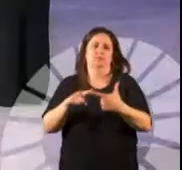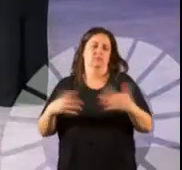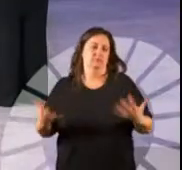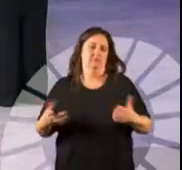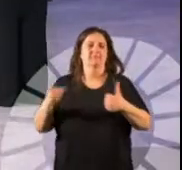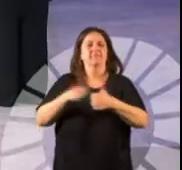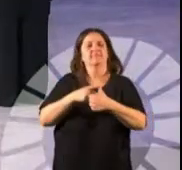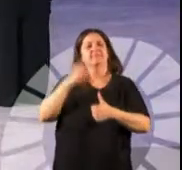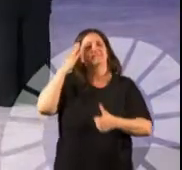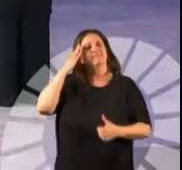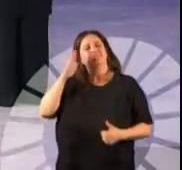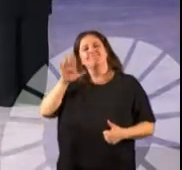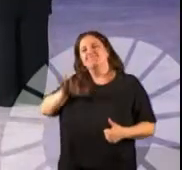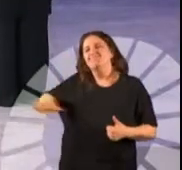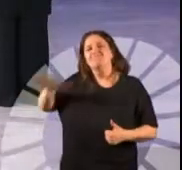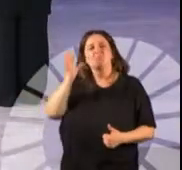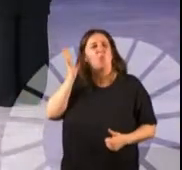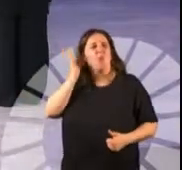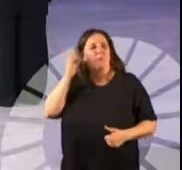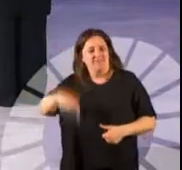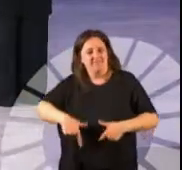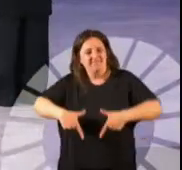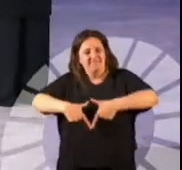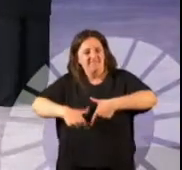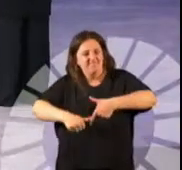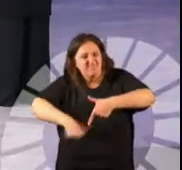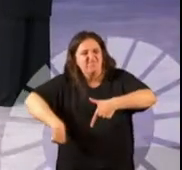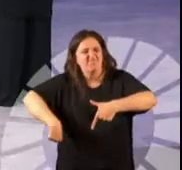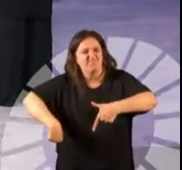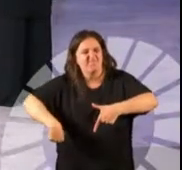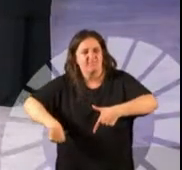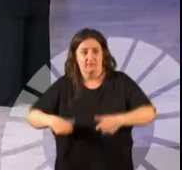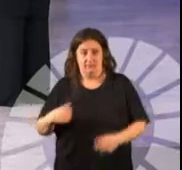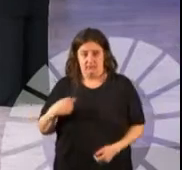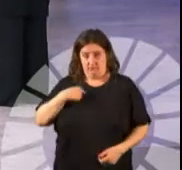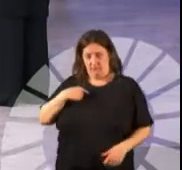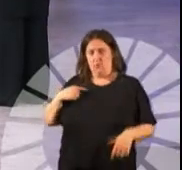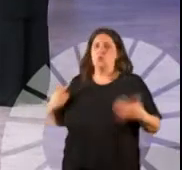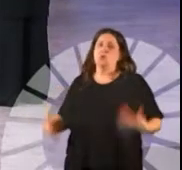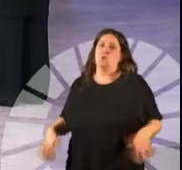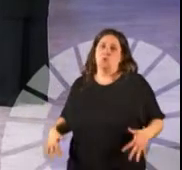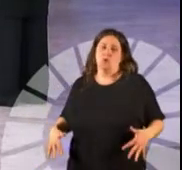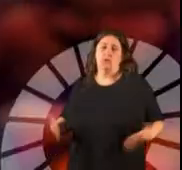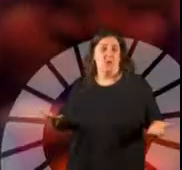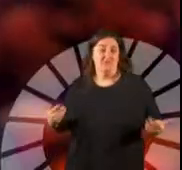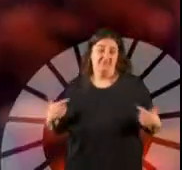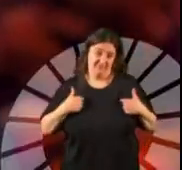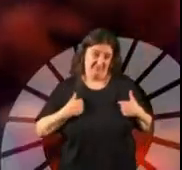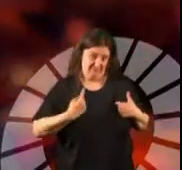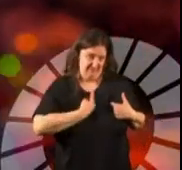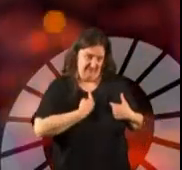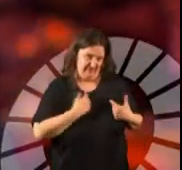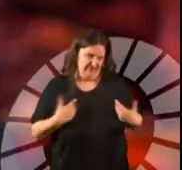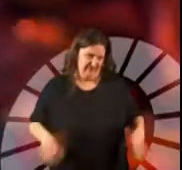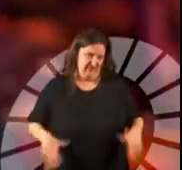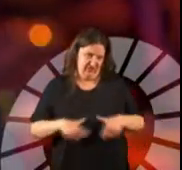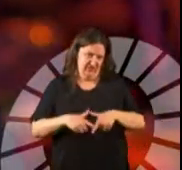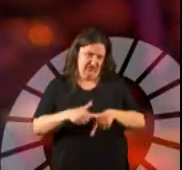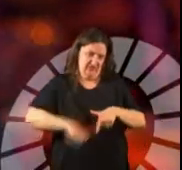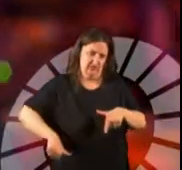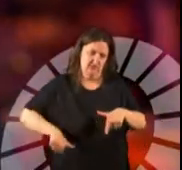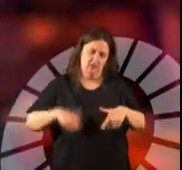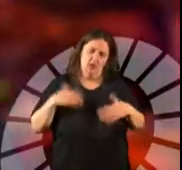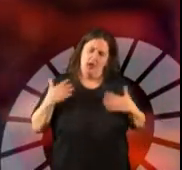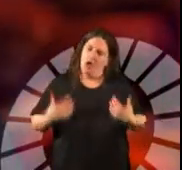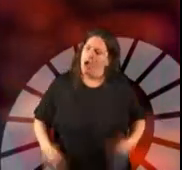female genital mutilation, which is an abomination. There is no excuse for this. I suffered FGM. It's a wound which is inflicted upon